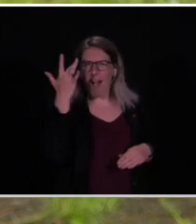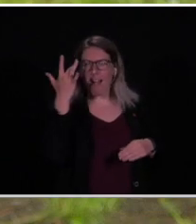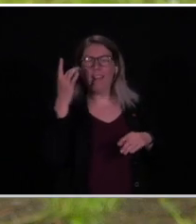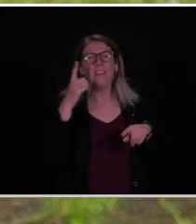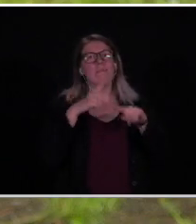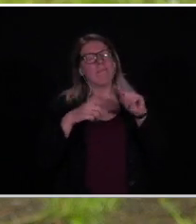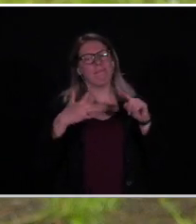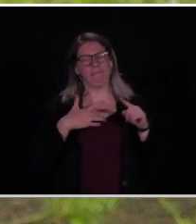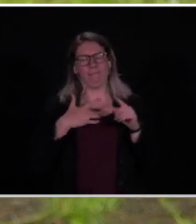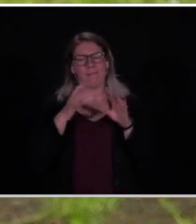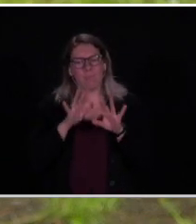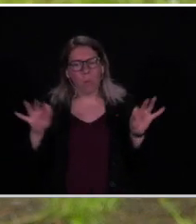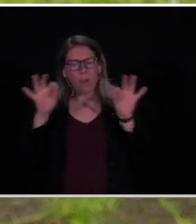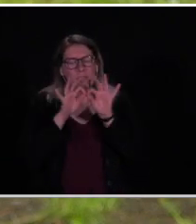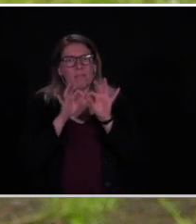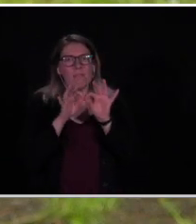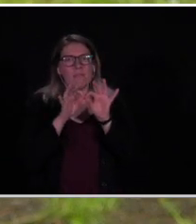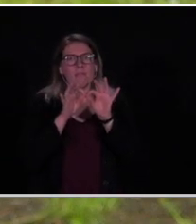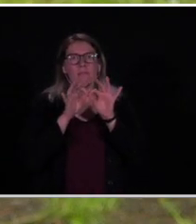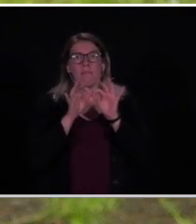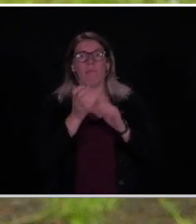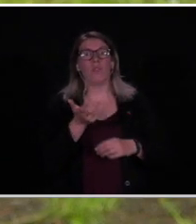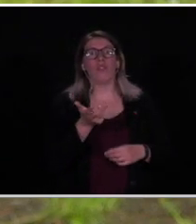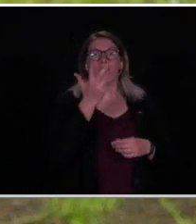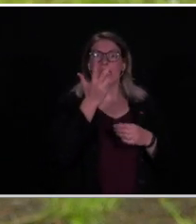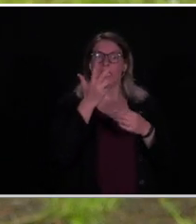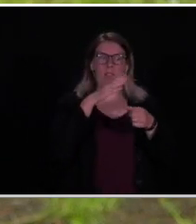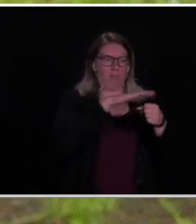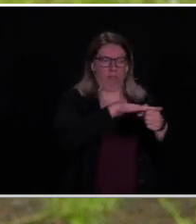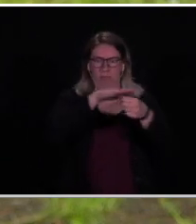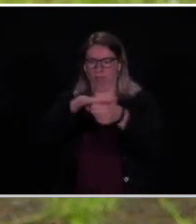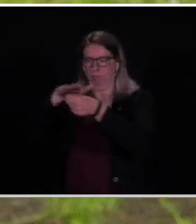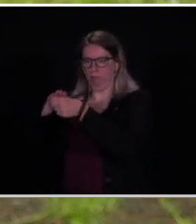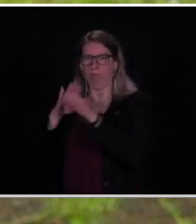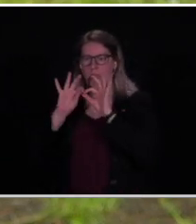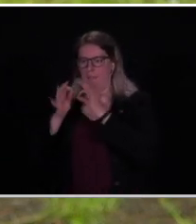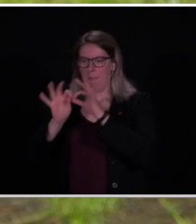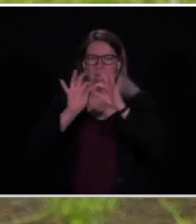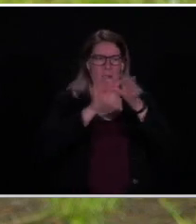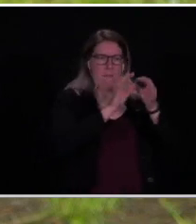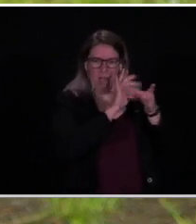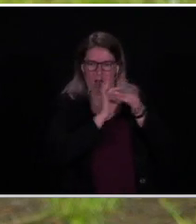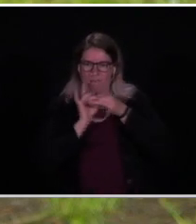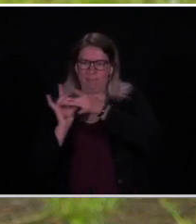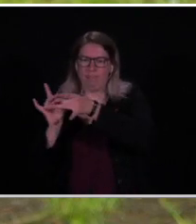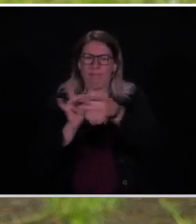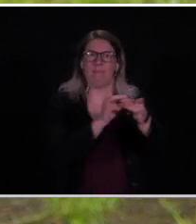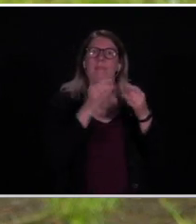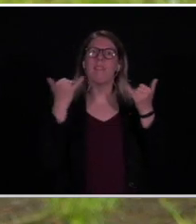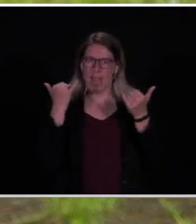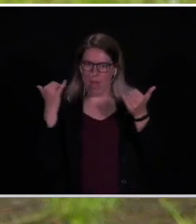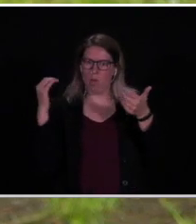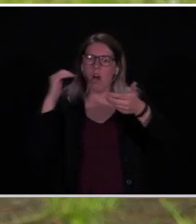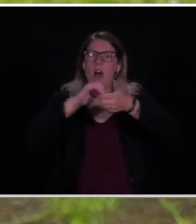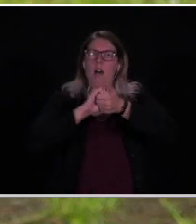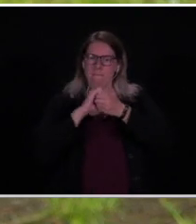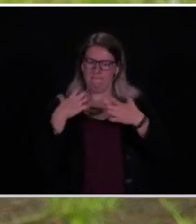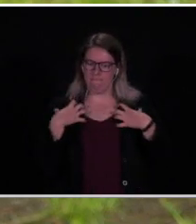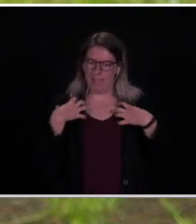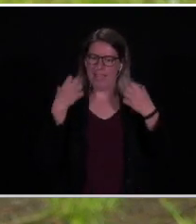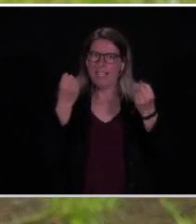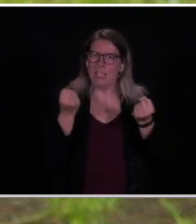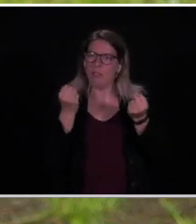to that the relationship between the three nations, our three families, is beginning to heal, and we're being able to